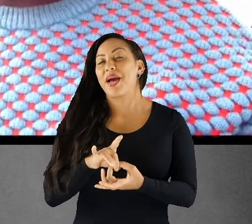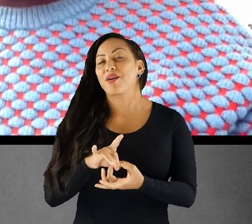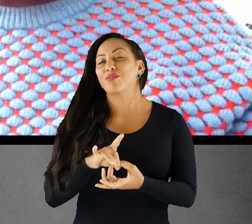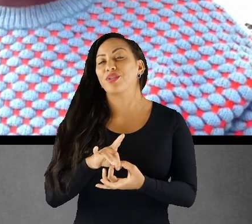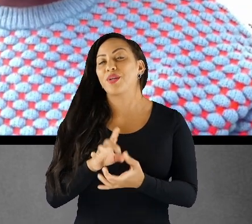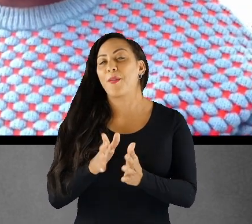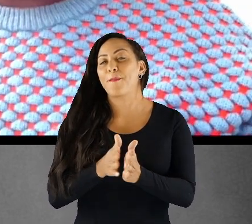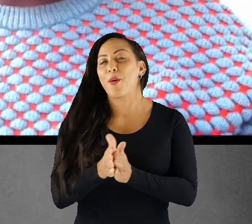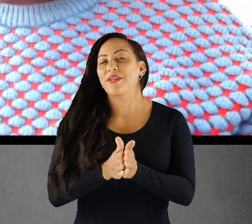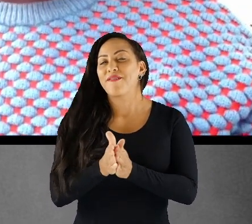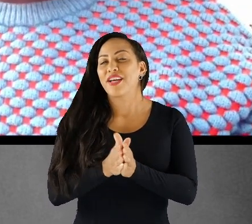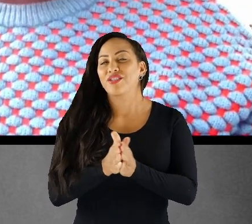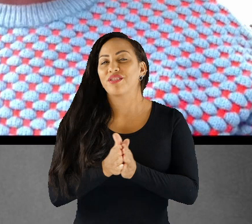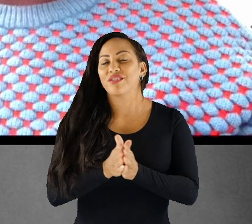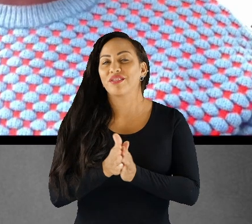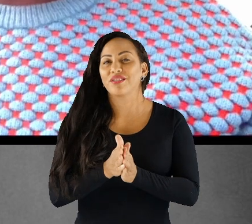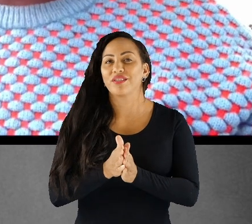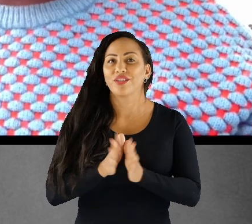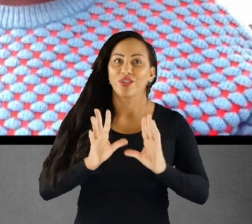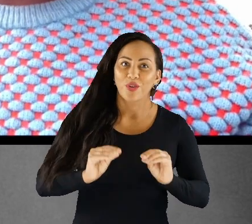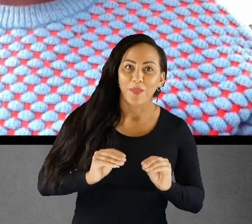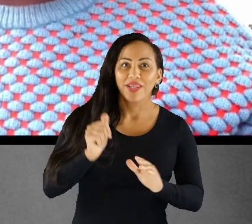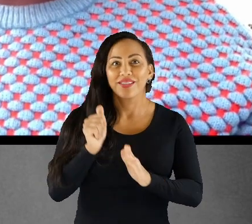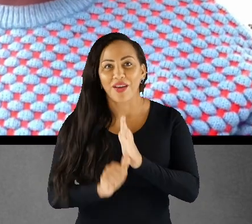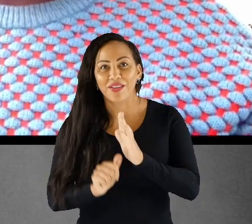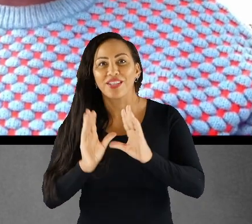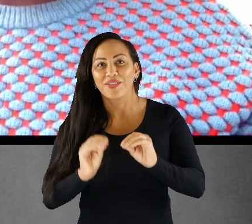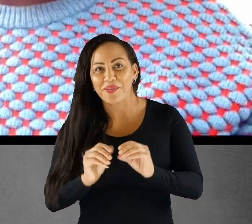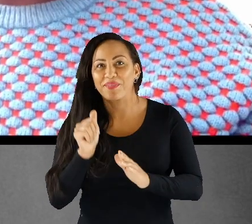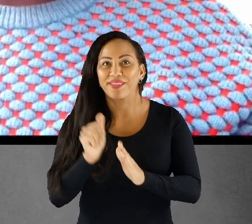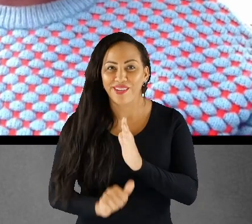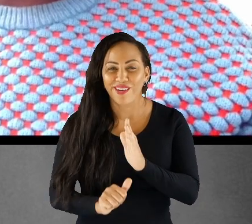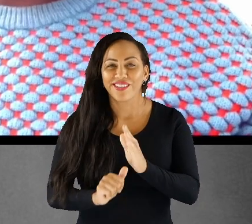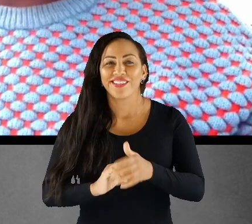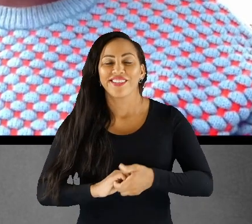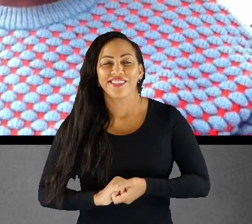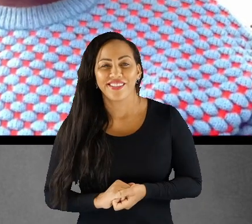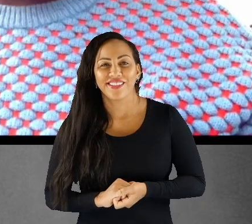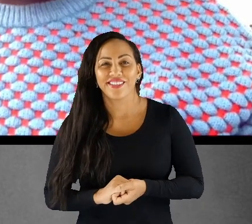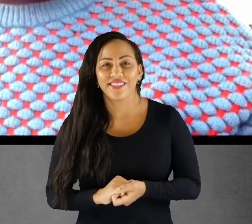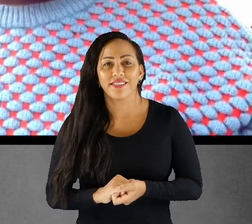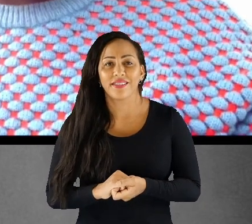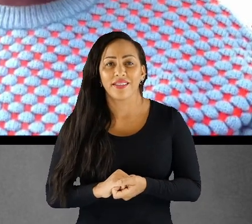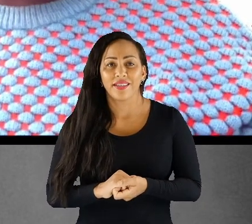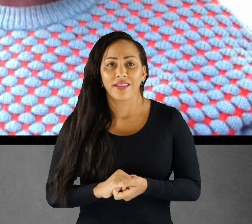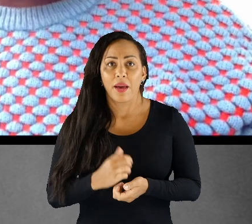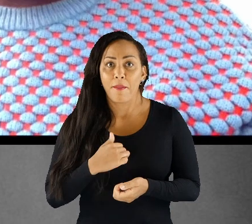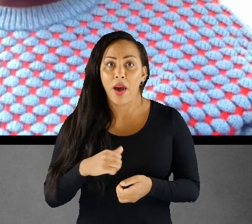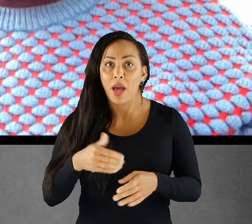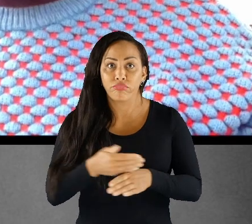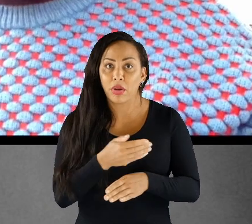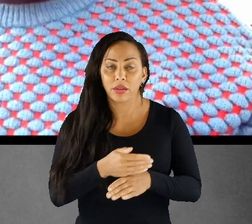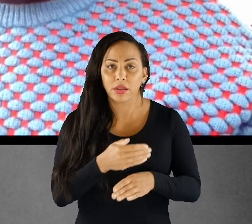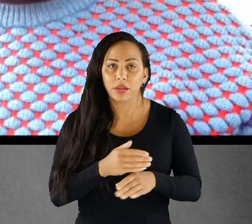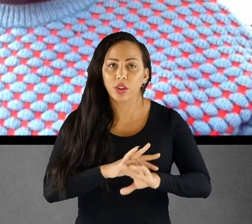keep stopping and starting. And because my practice is not my full-time occupation, which I wish it